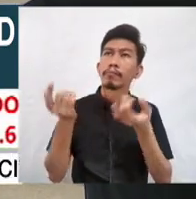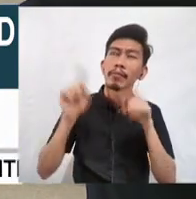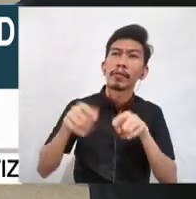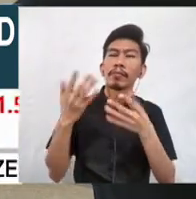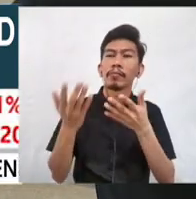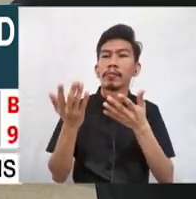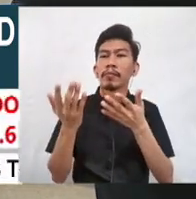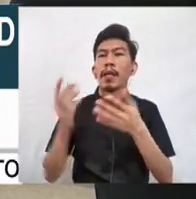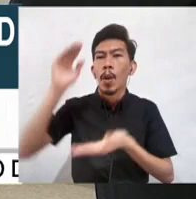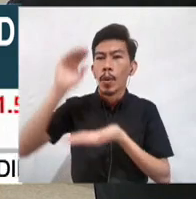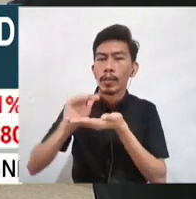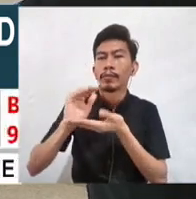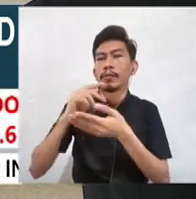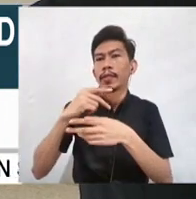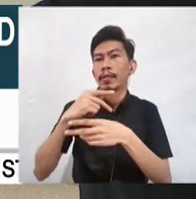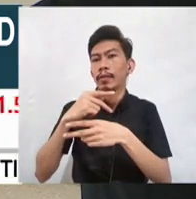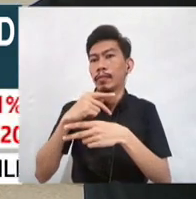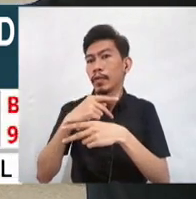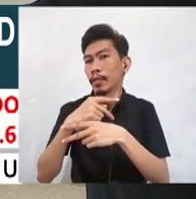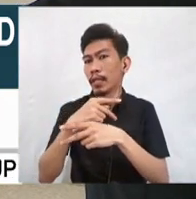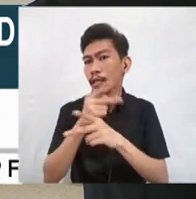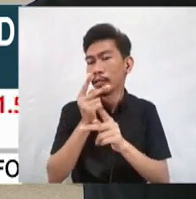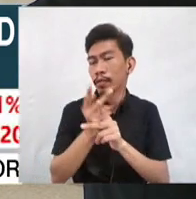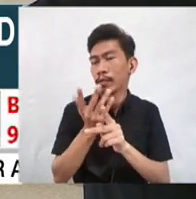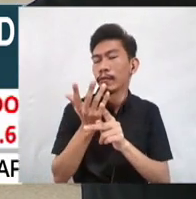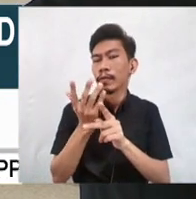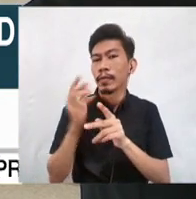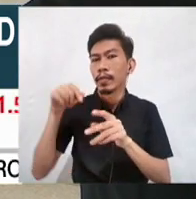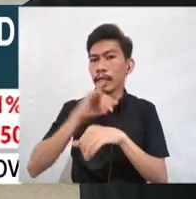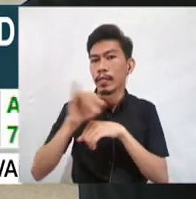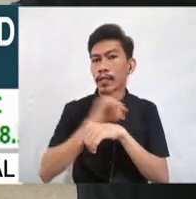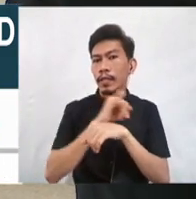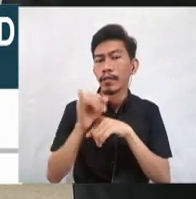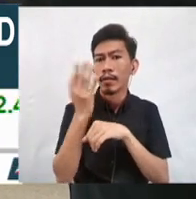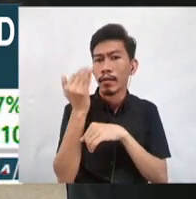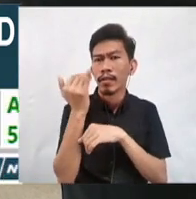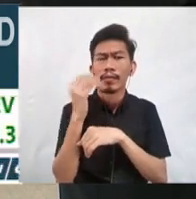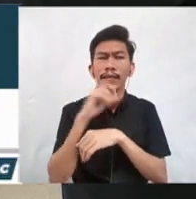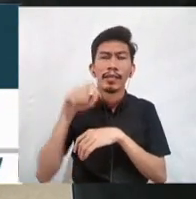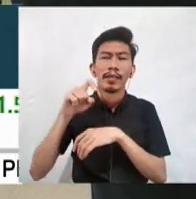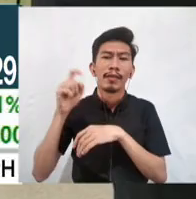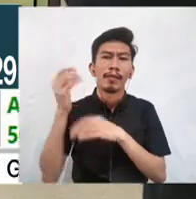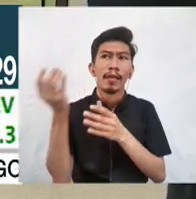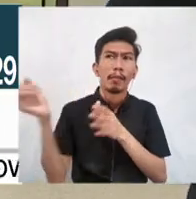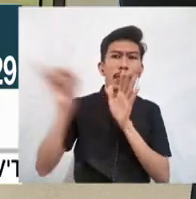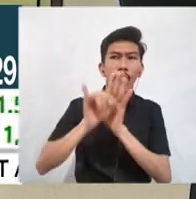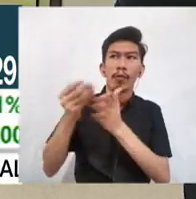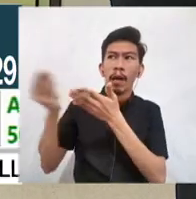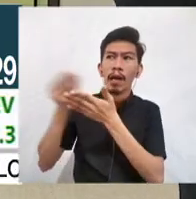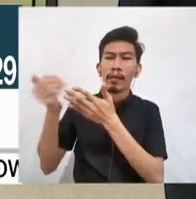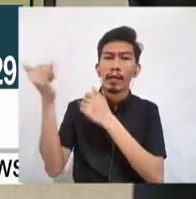mm-hmm. of our industries, because they don't need to import anymore, no, mm-hmm. buy these raw materials from